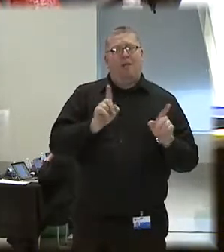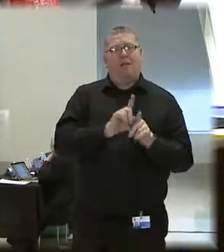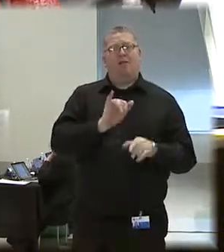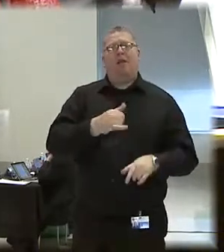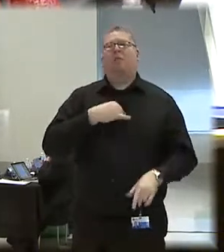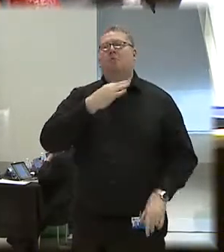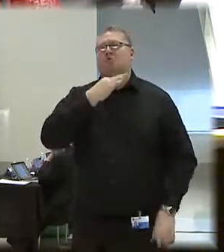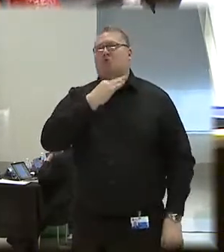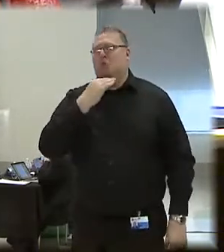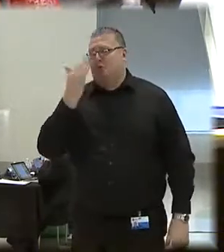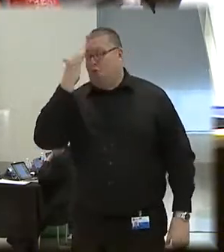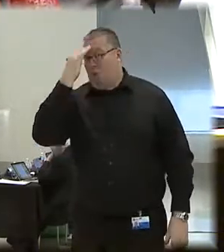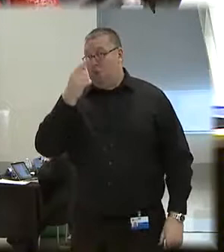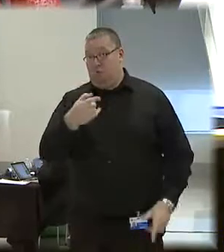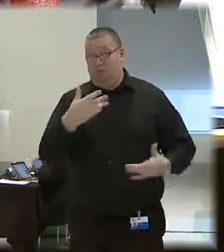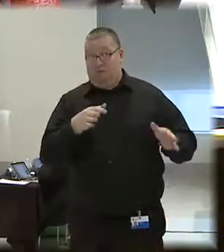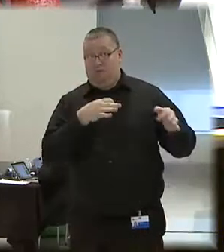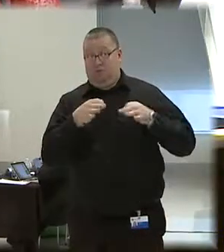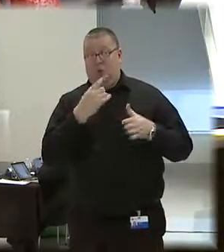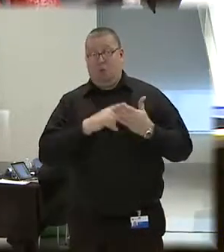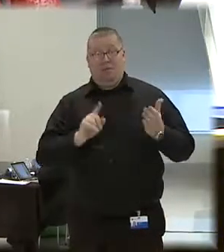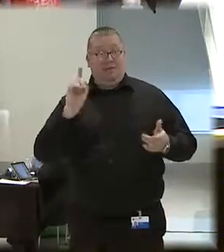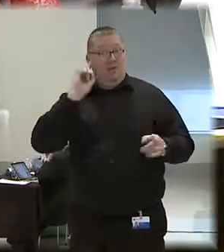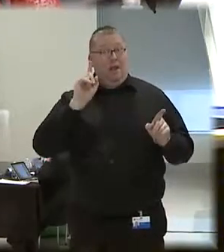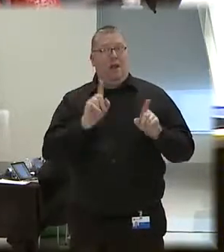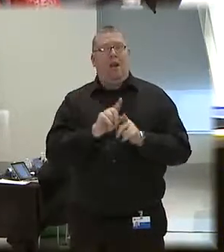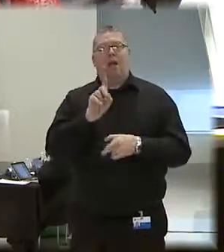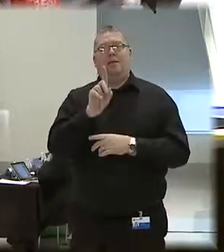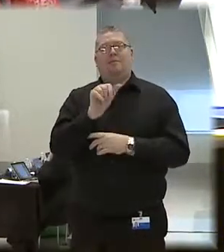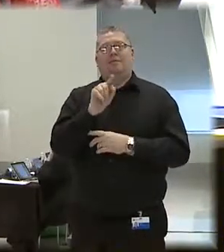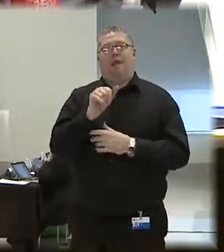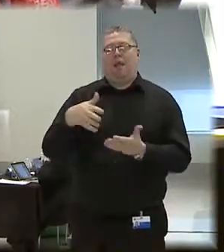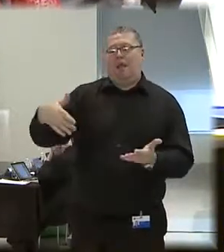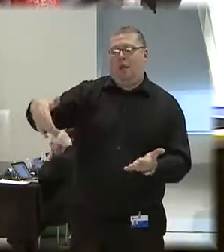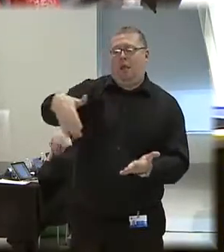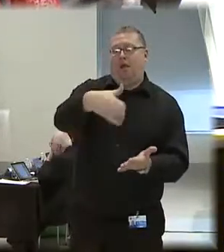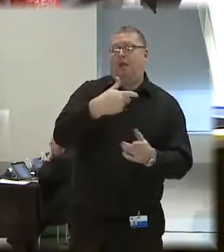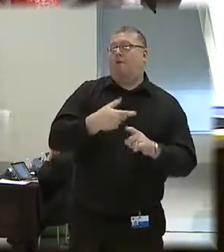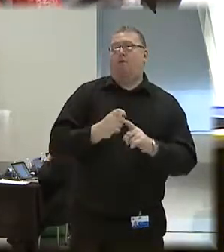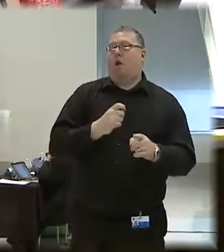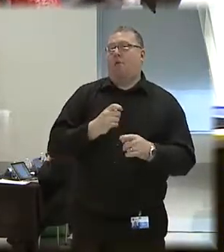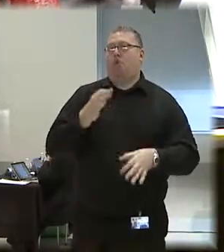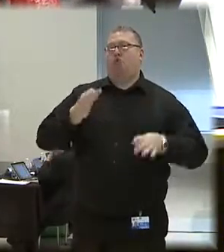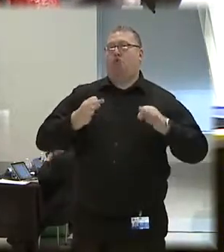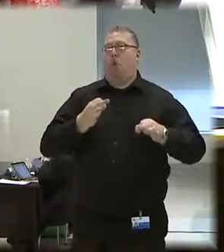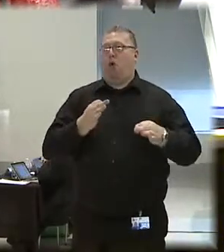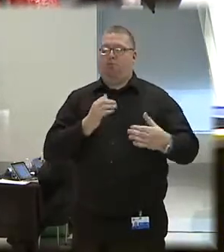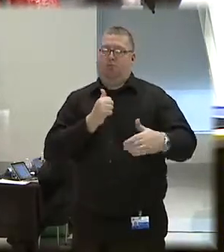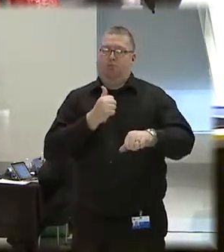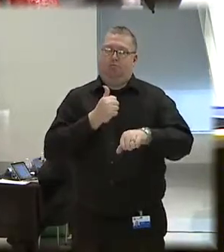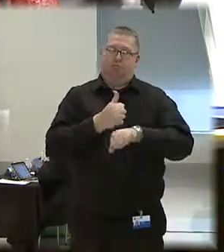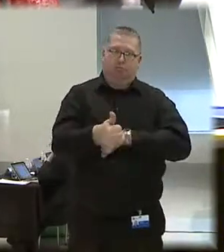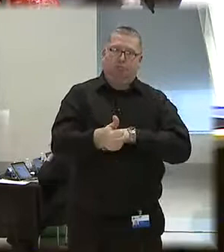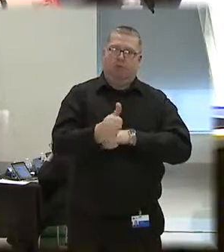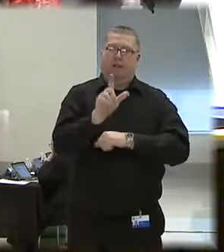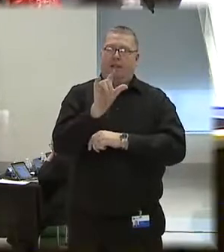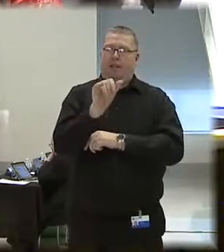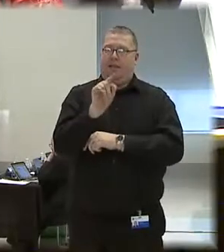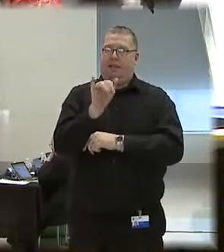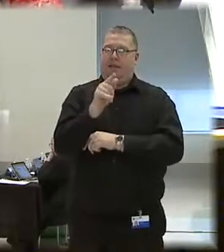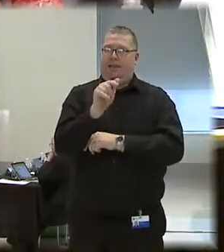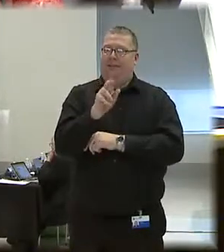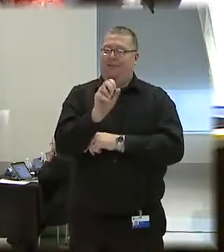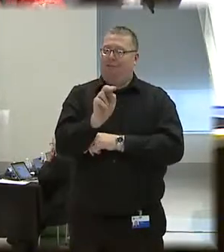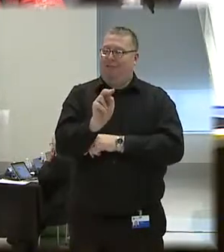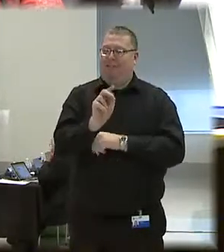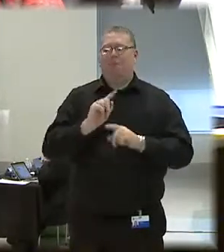curious to know, you described what sounds like data mining out of litigation, which I know there's a depth of information there, but